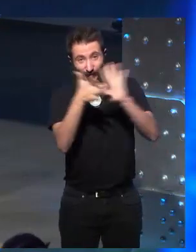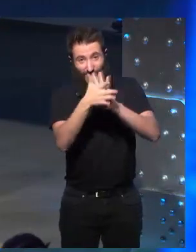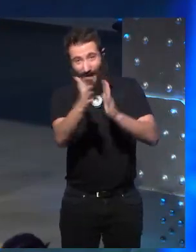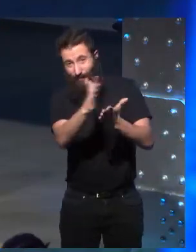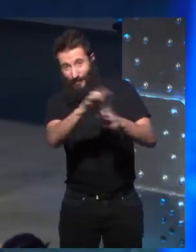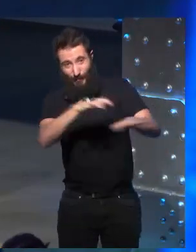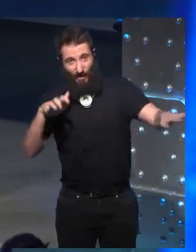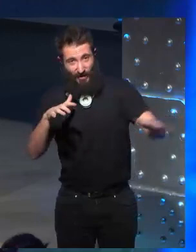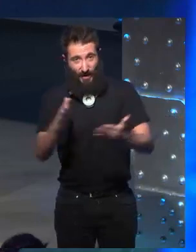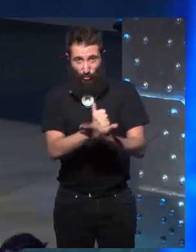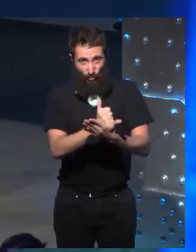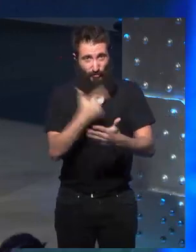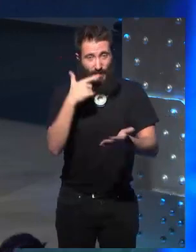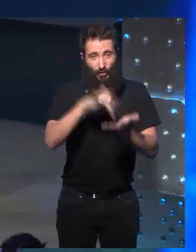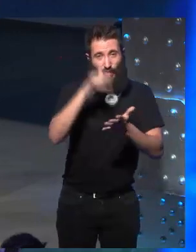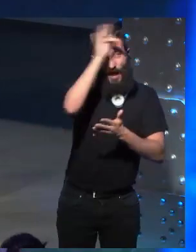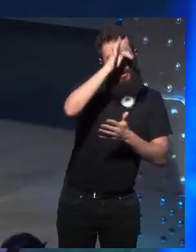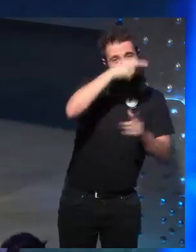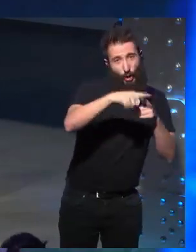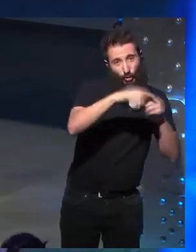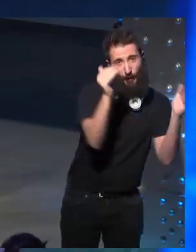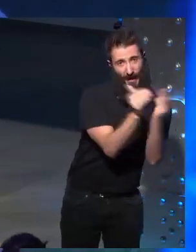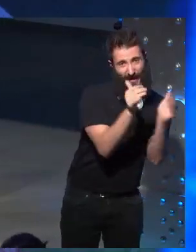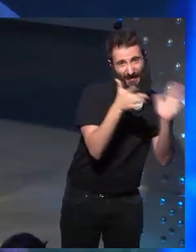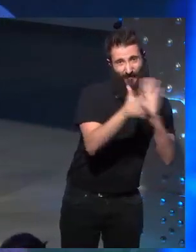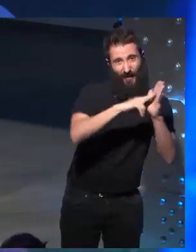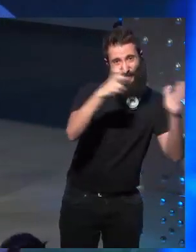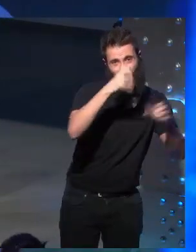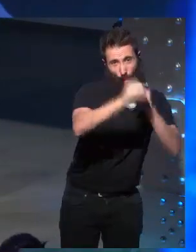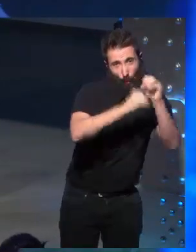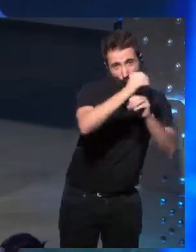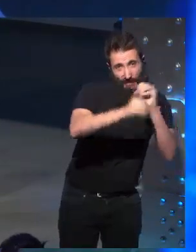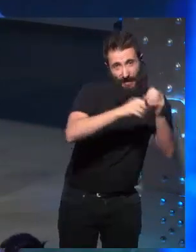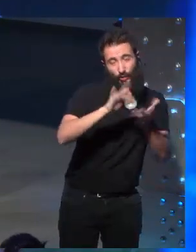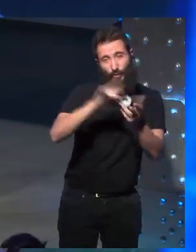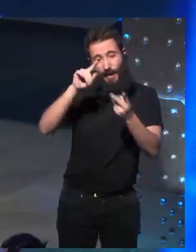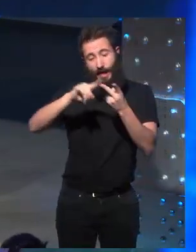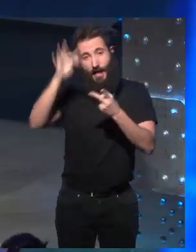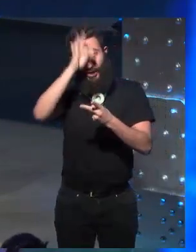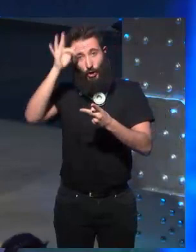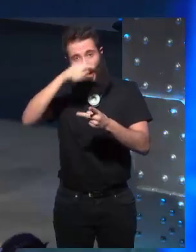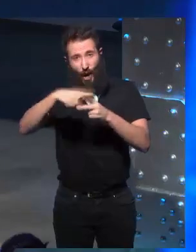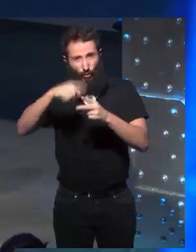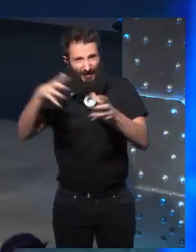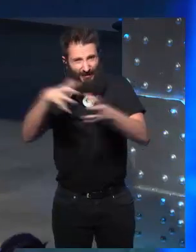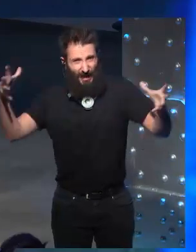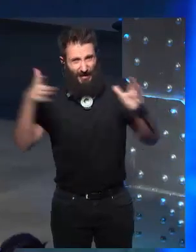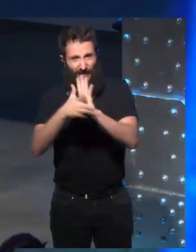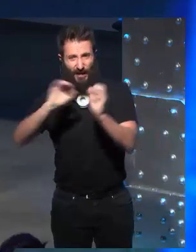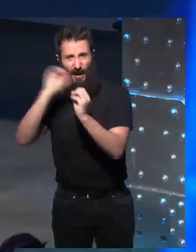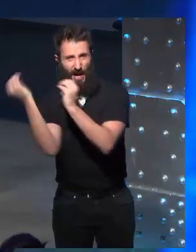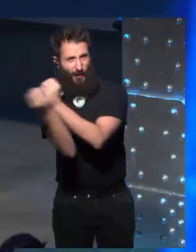that explains the very small, which was called quantum physics, and the other, the very big, gravity. It's Einstein's theory